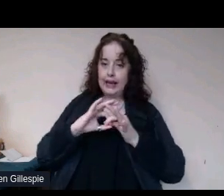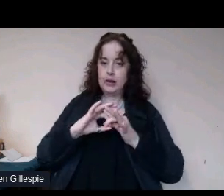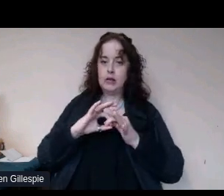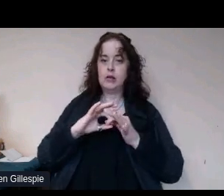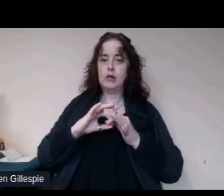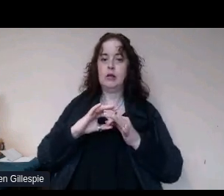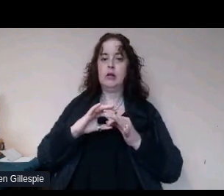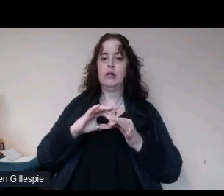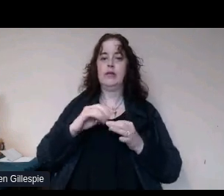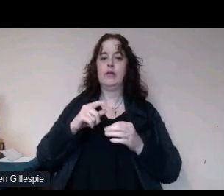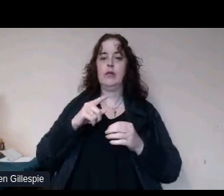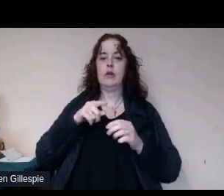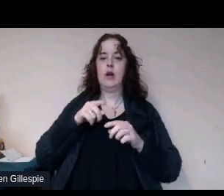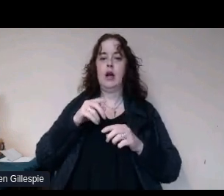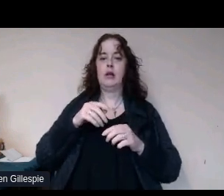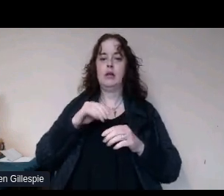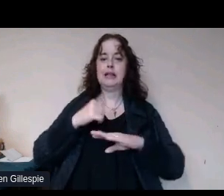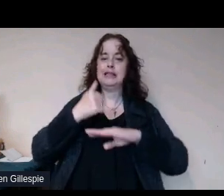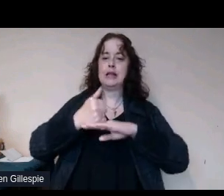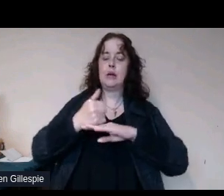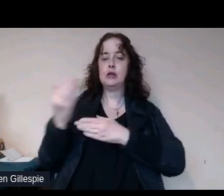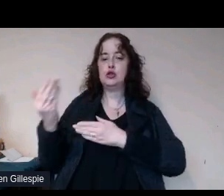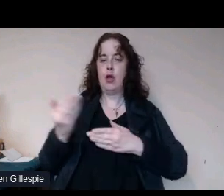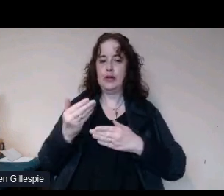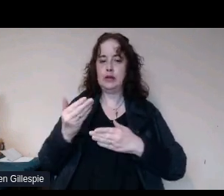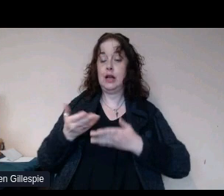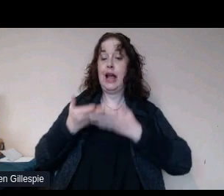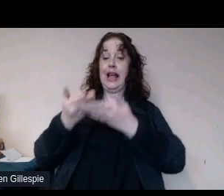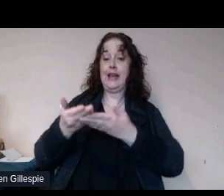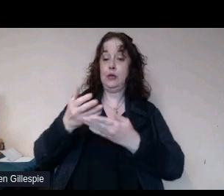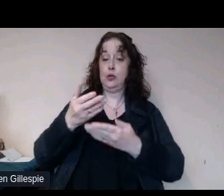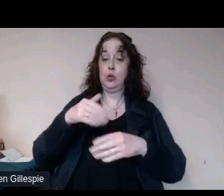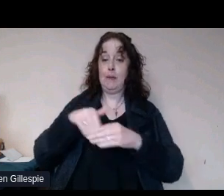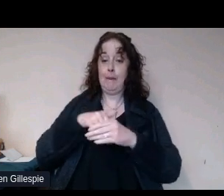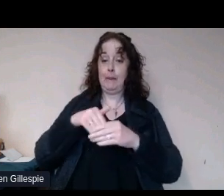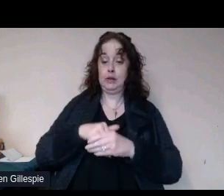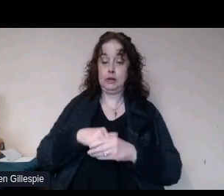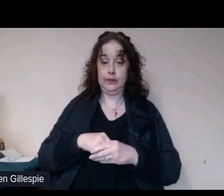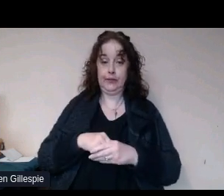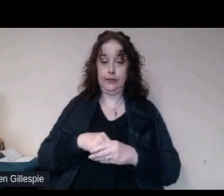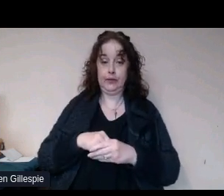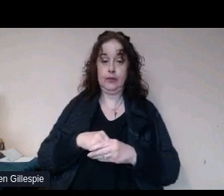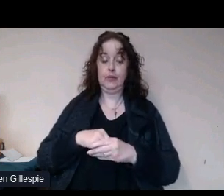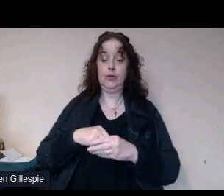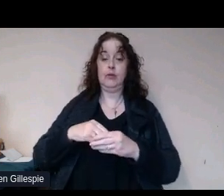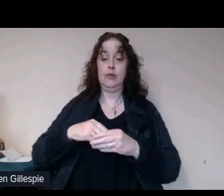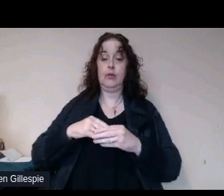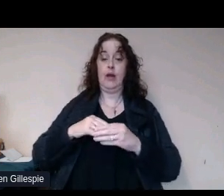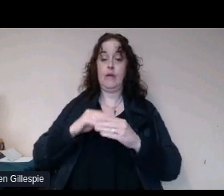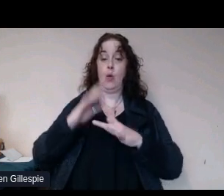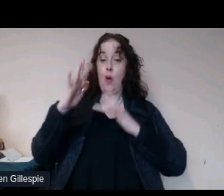actually we said the services that we provide to our members. Education in form of webinars,